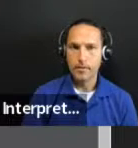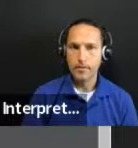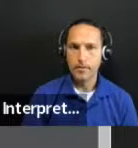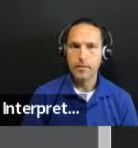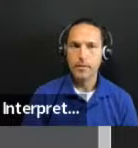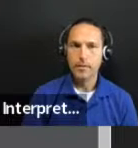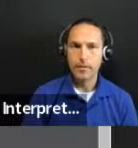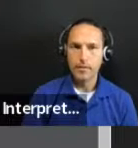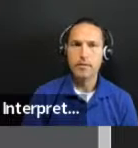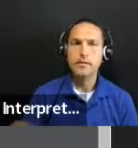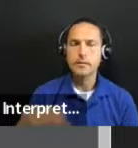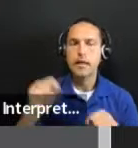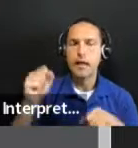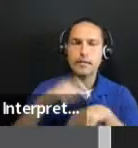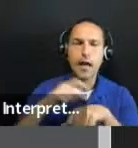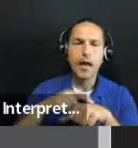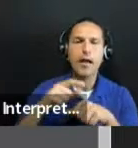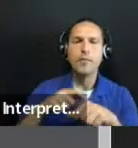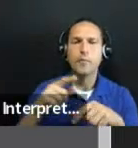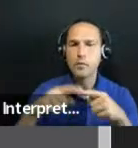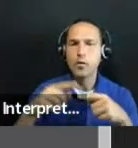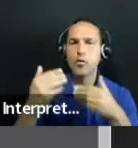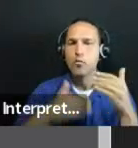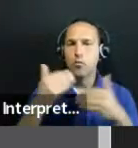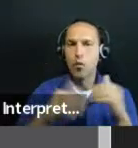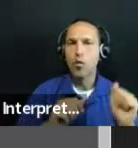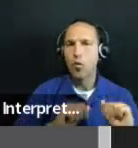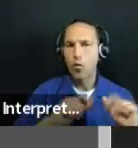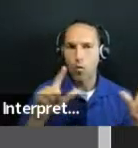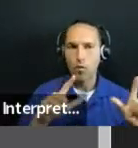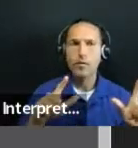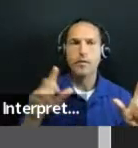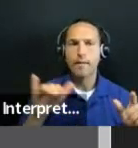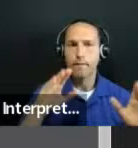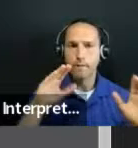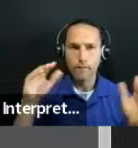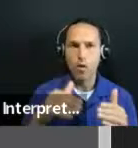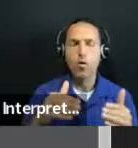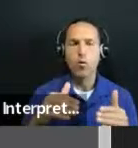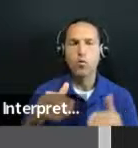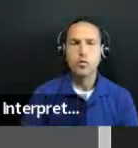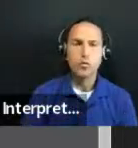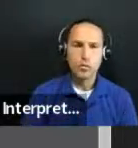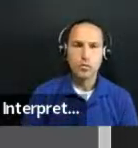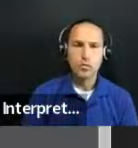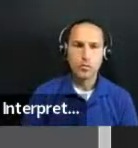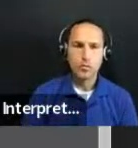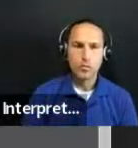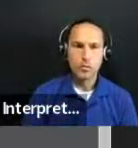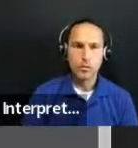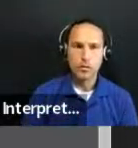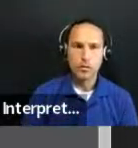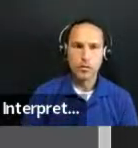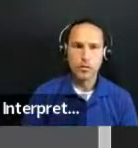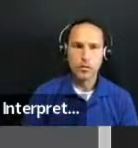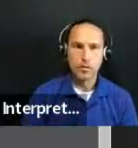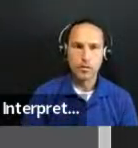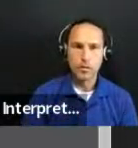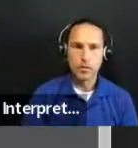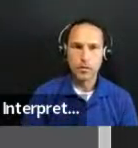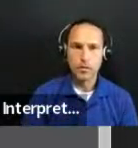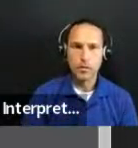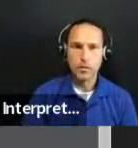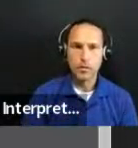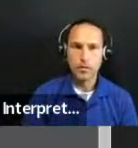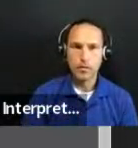just taking some time to load, and then through screen to focus to the top. Primary So navigation heading level one more time. search head